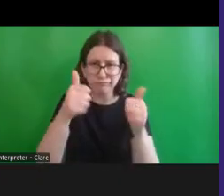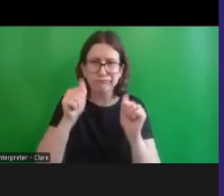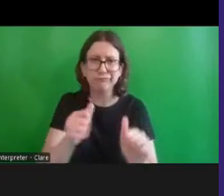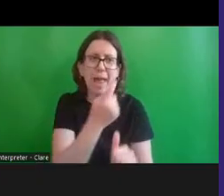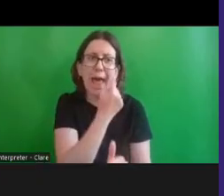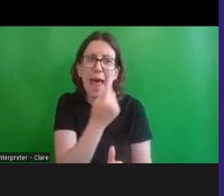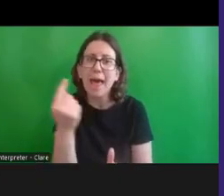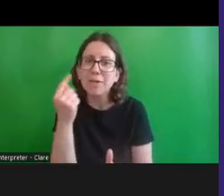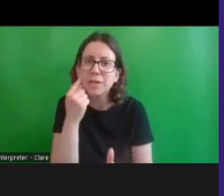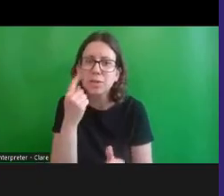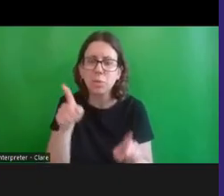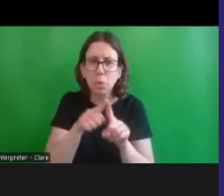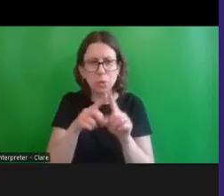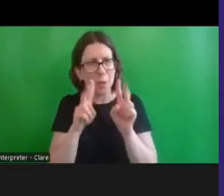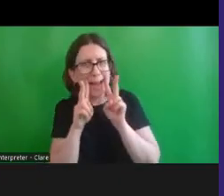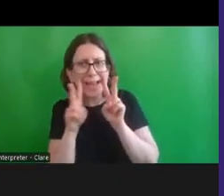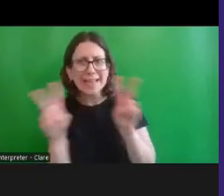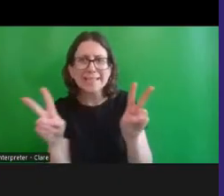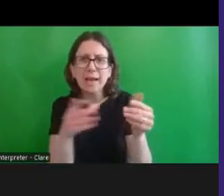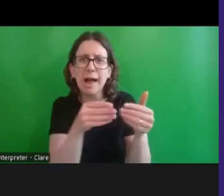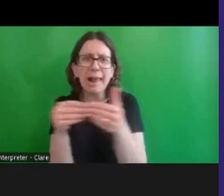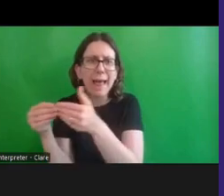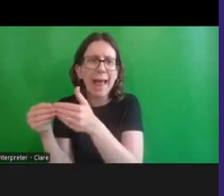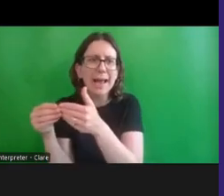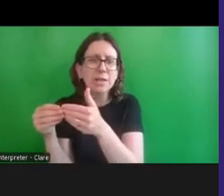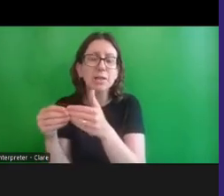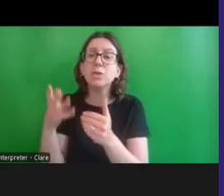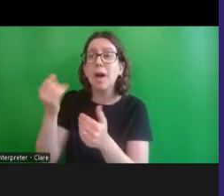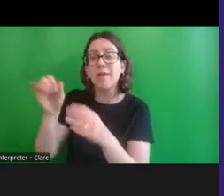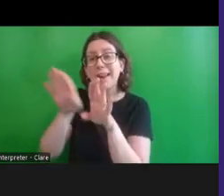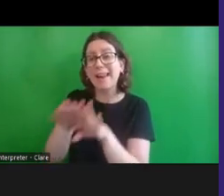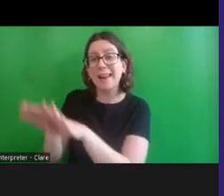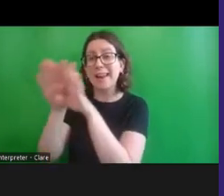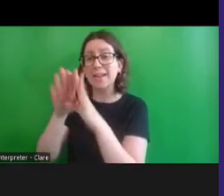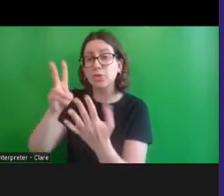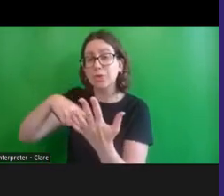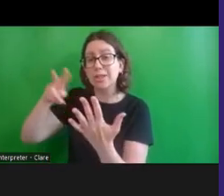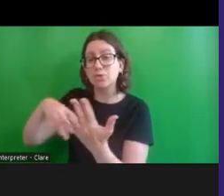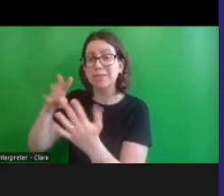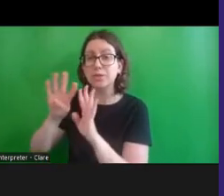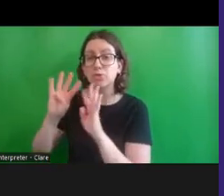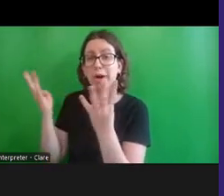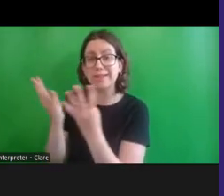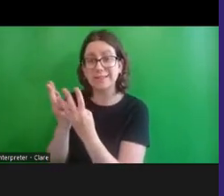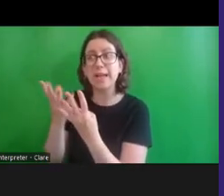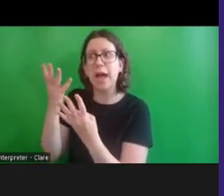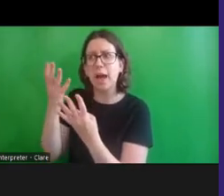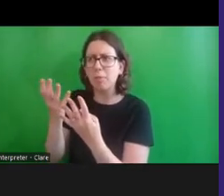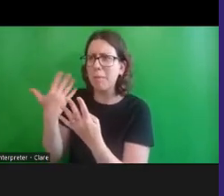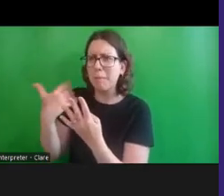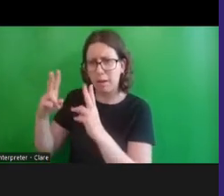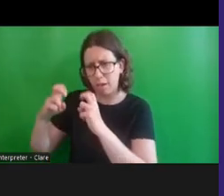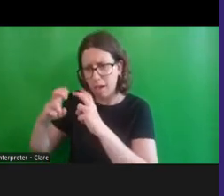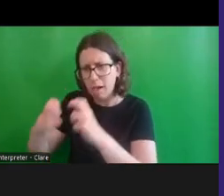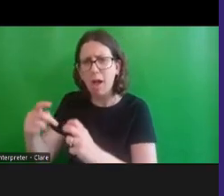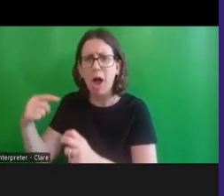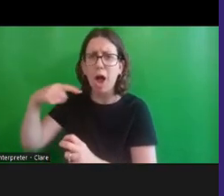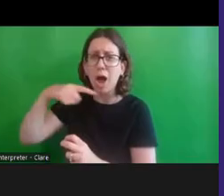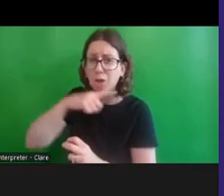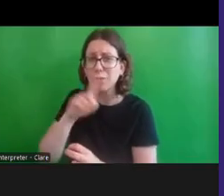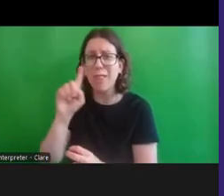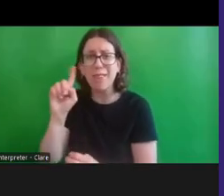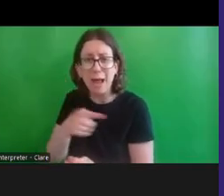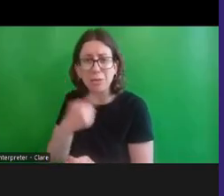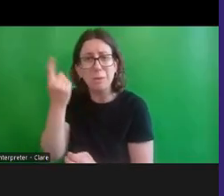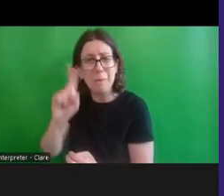based around research over the past decade from the National Literacy Trust, looking at over 100,000 people and reading patterns and behaviours every